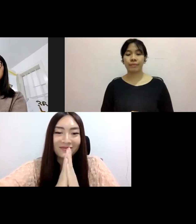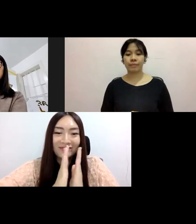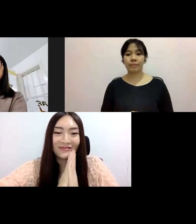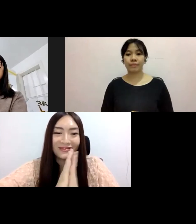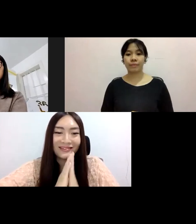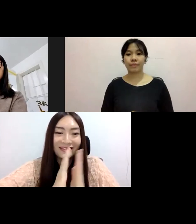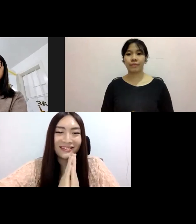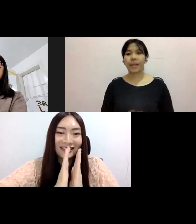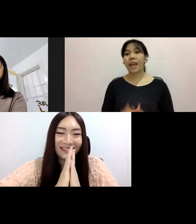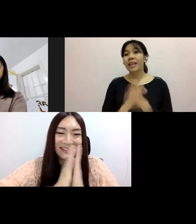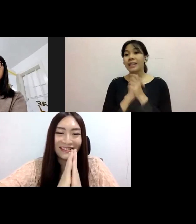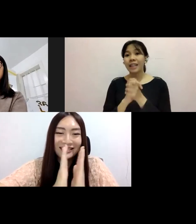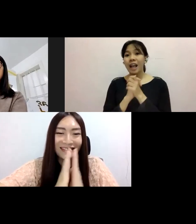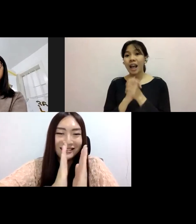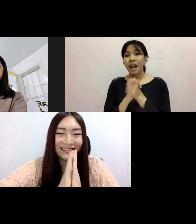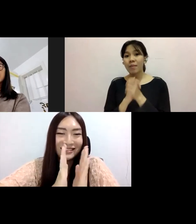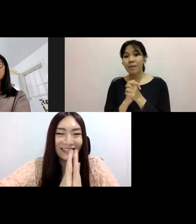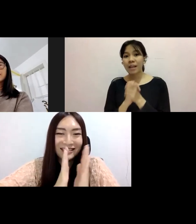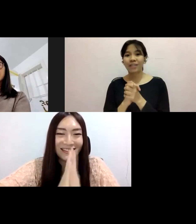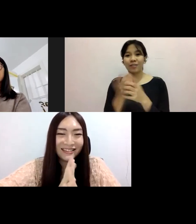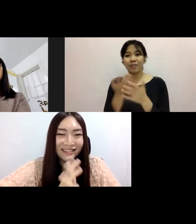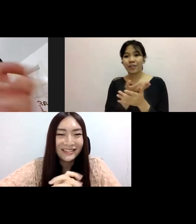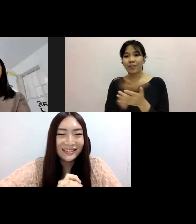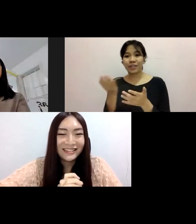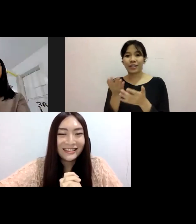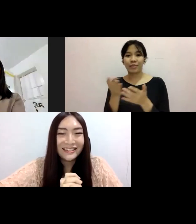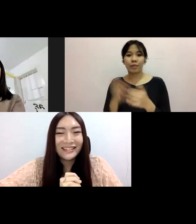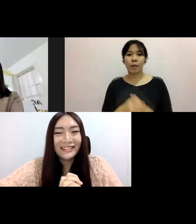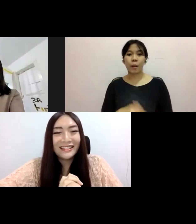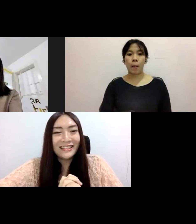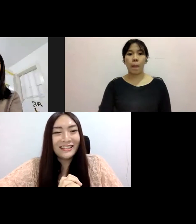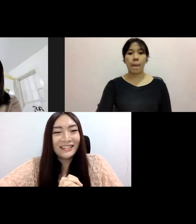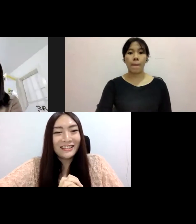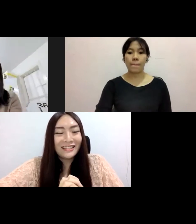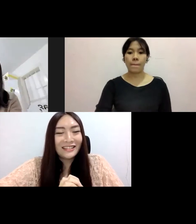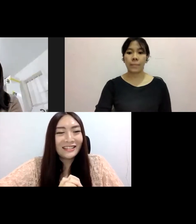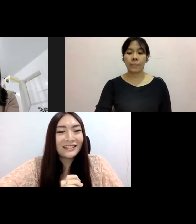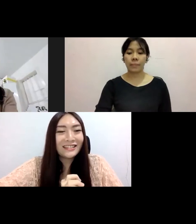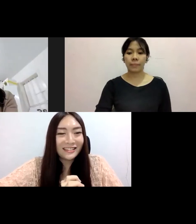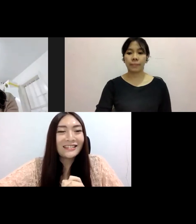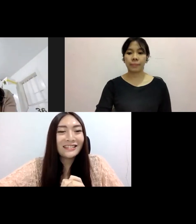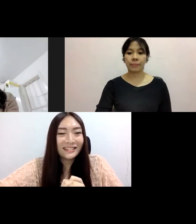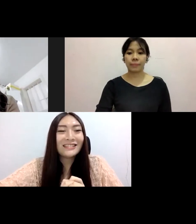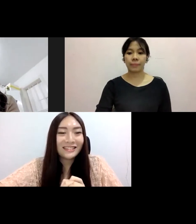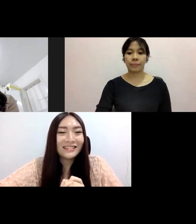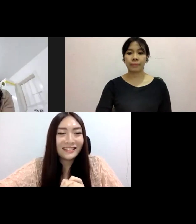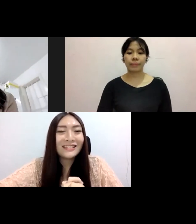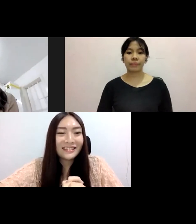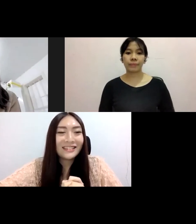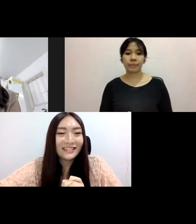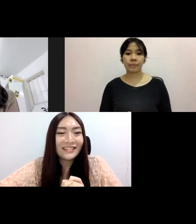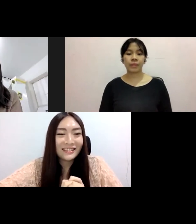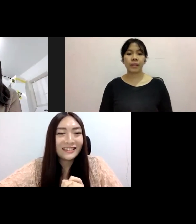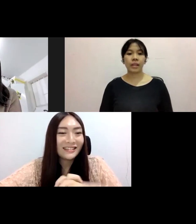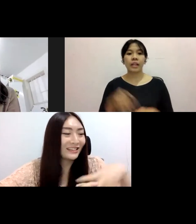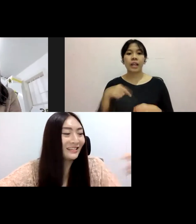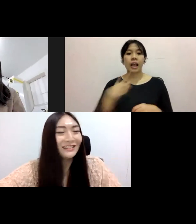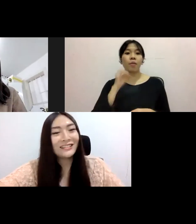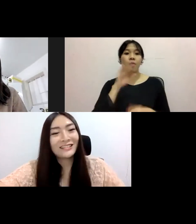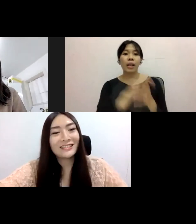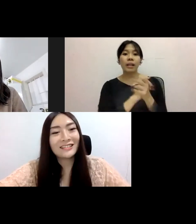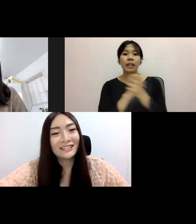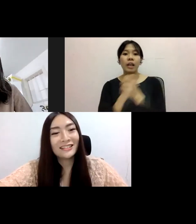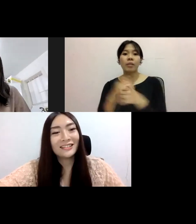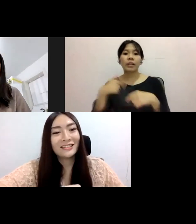two. Thank you. Okay, I have a follow-up question to that. Congratulations. So to Hao and